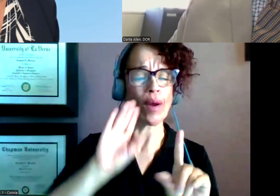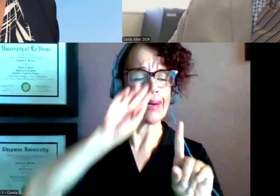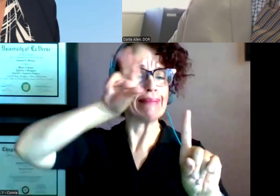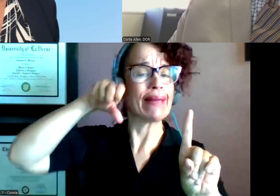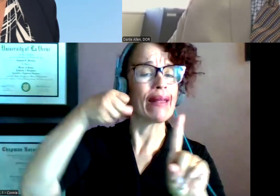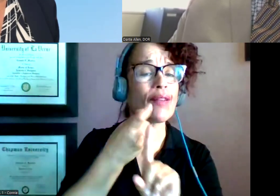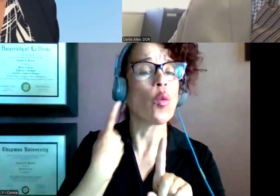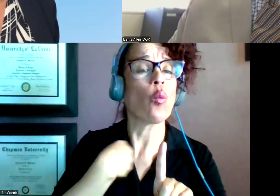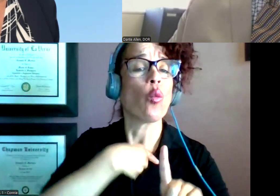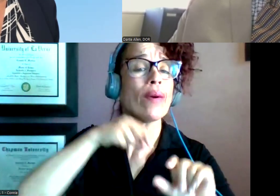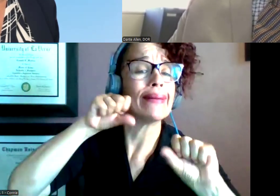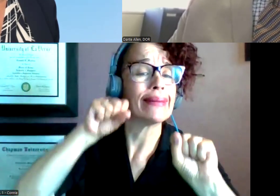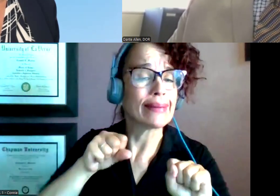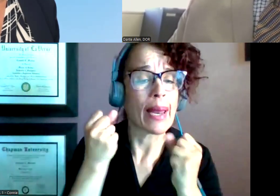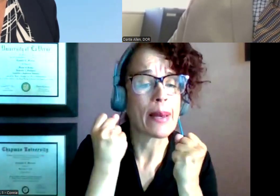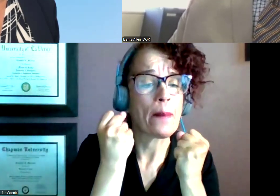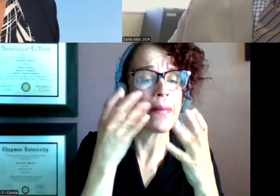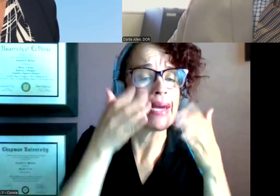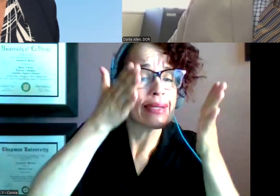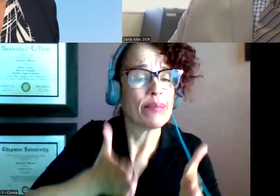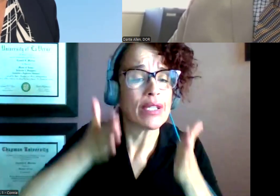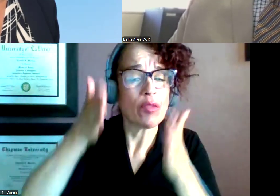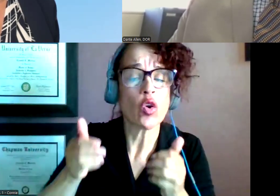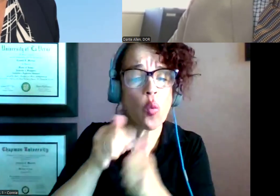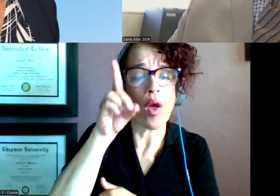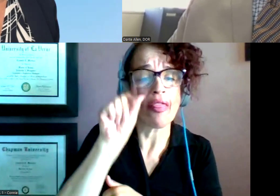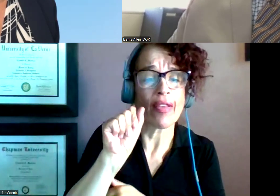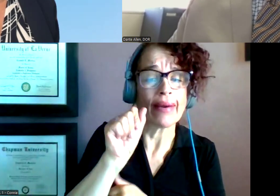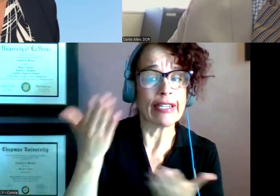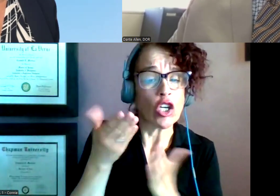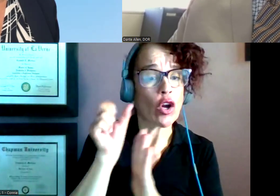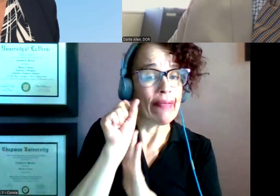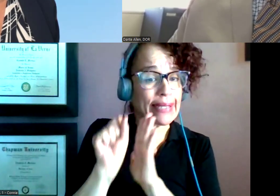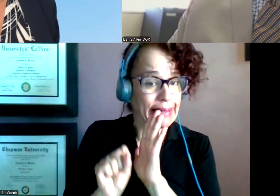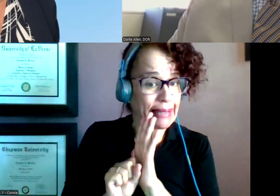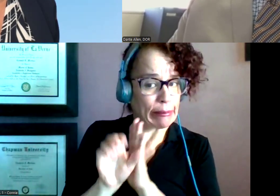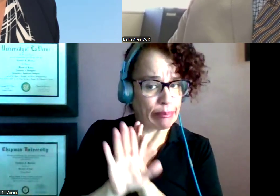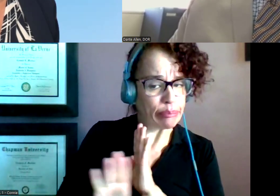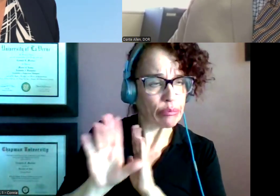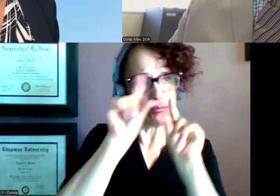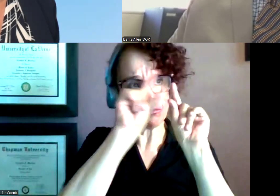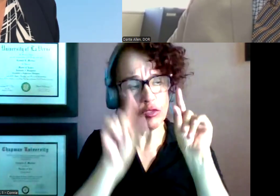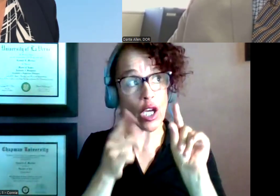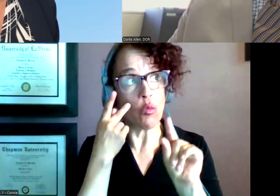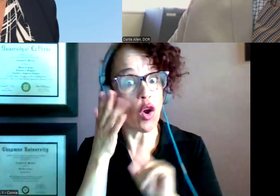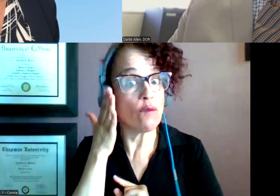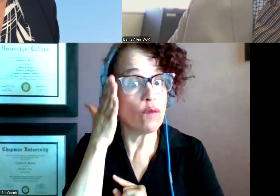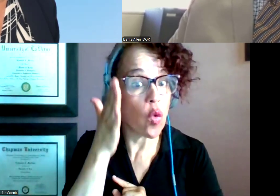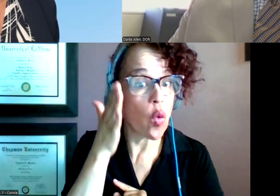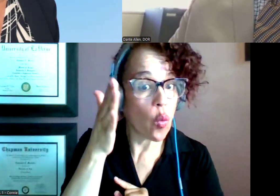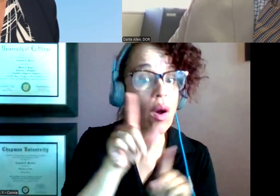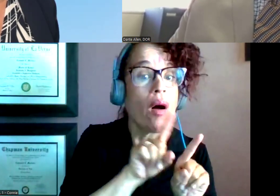we can on as many individuals with disabilities here in the state. And so I'm looking forward to that. I